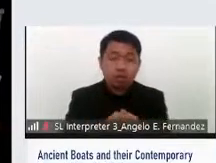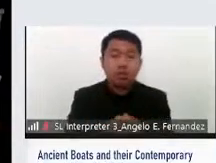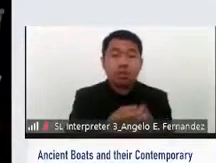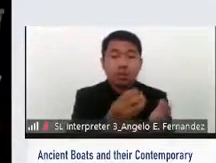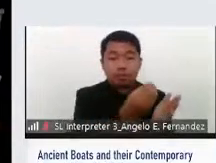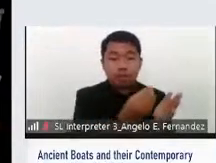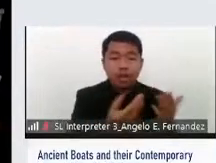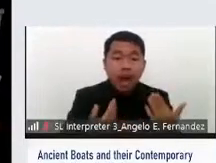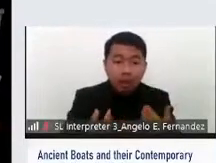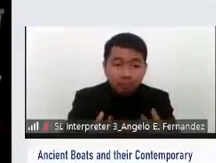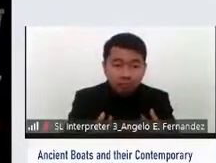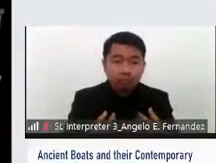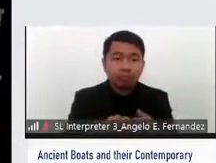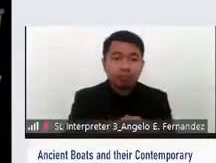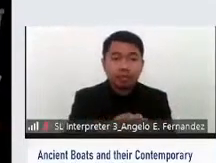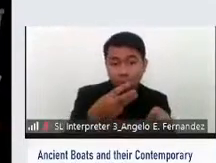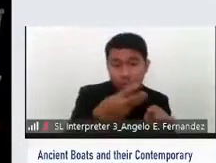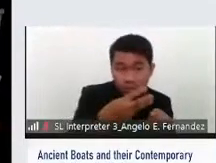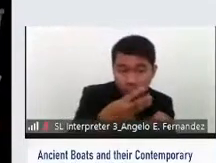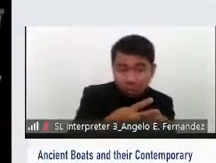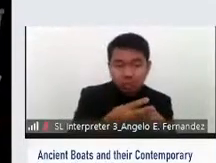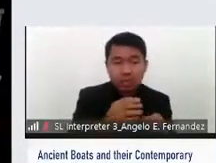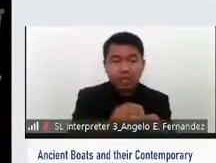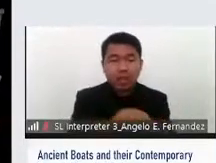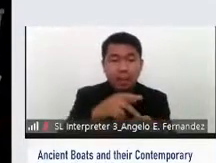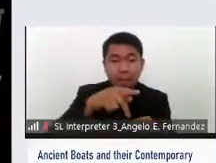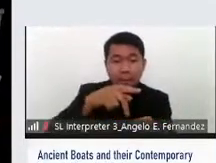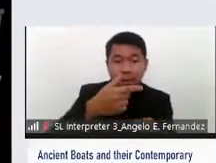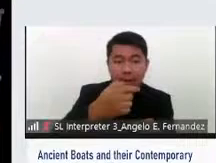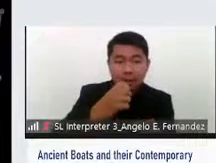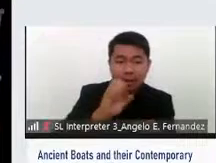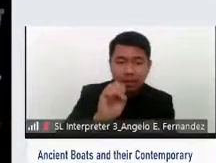such as wooden pegs on your left, wooden dowels,